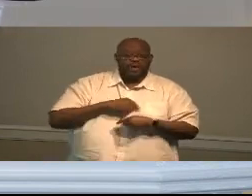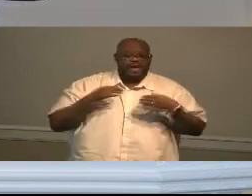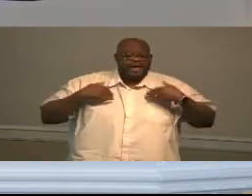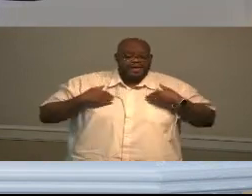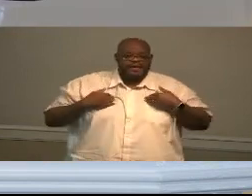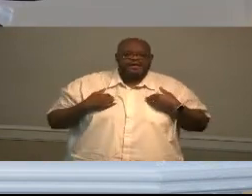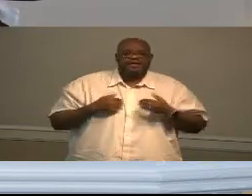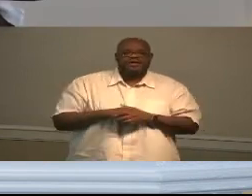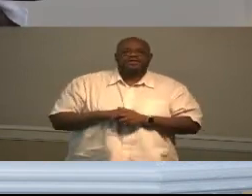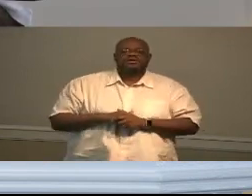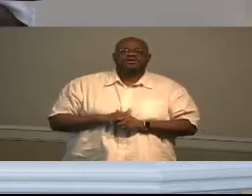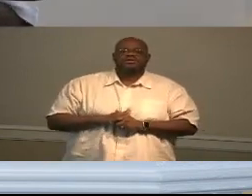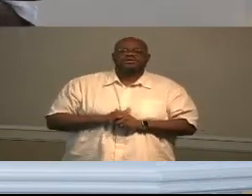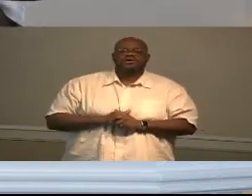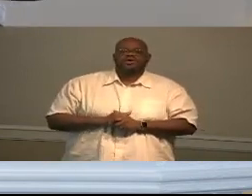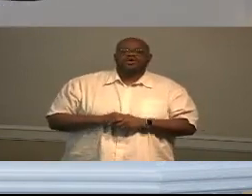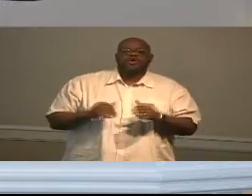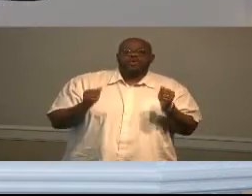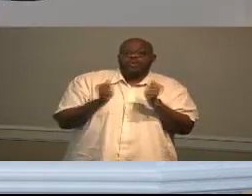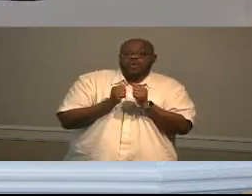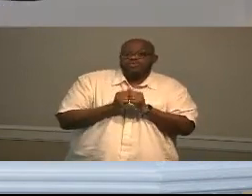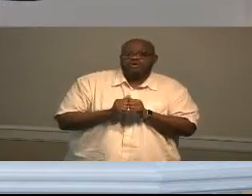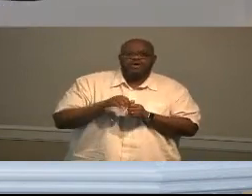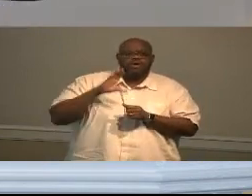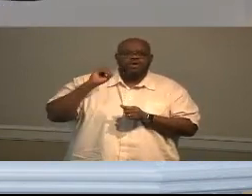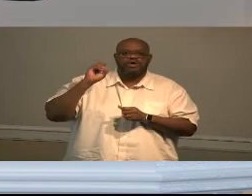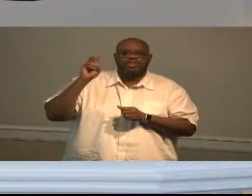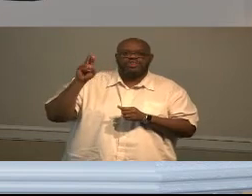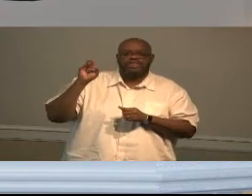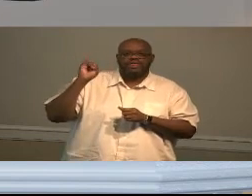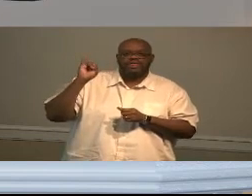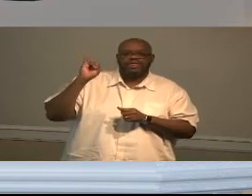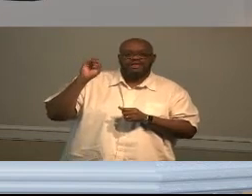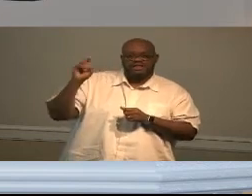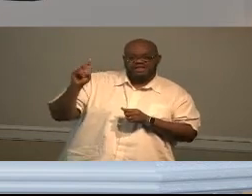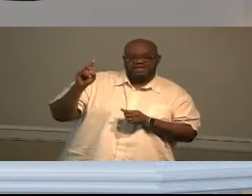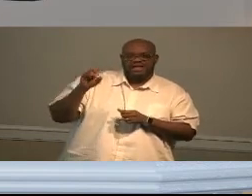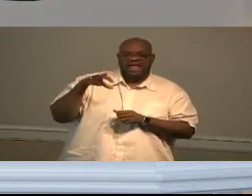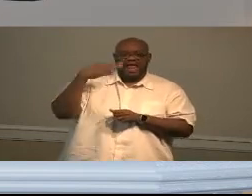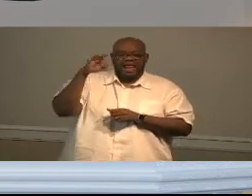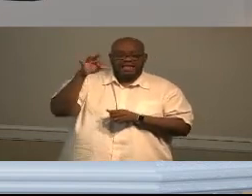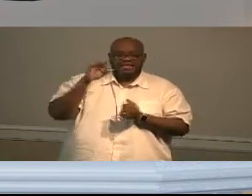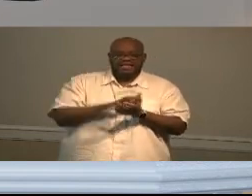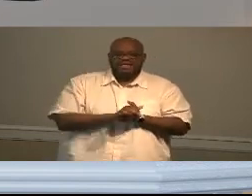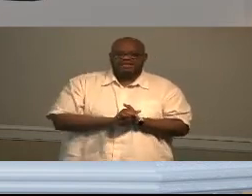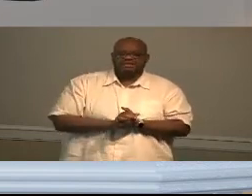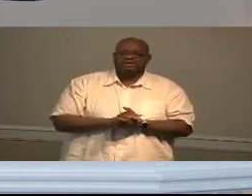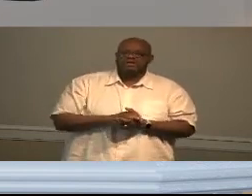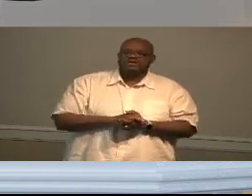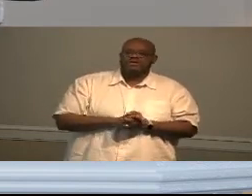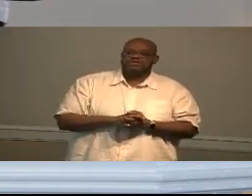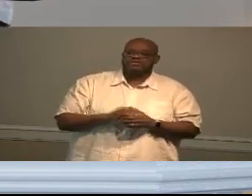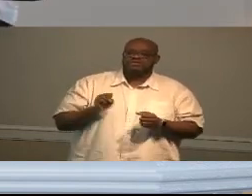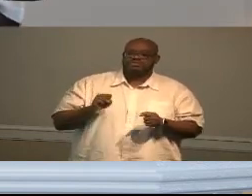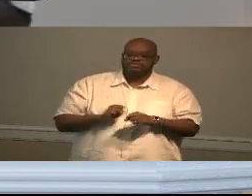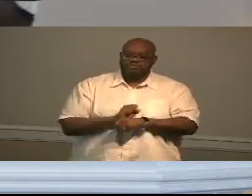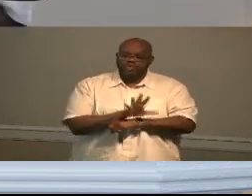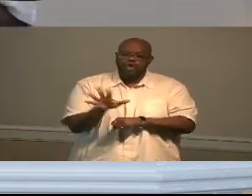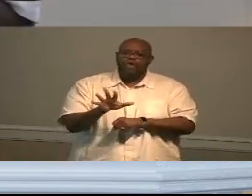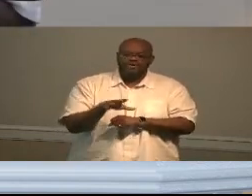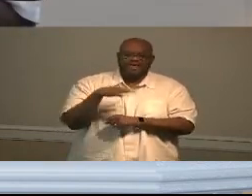with a COVID-19. Challenges with an economy. challenges with political